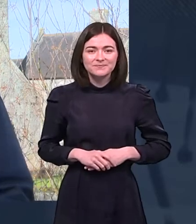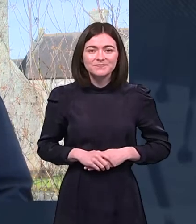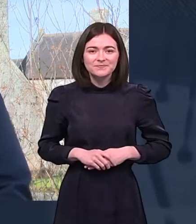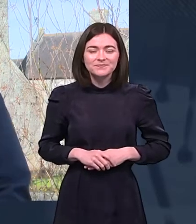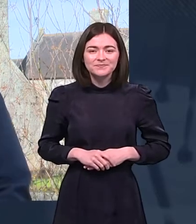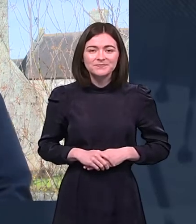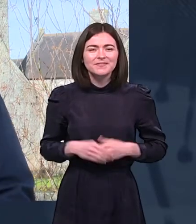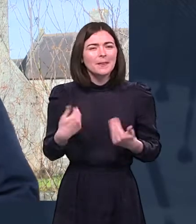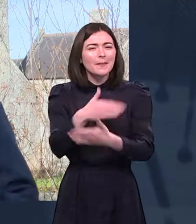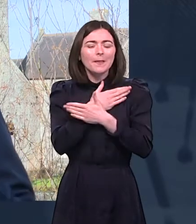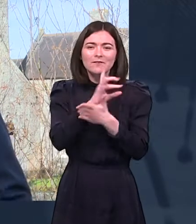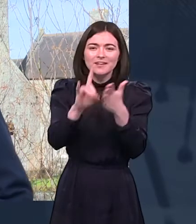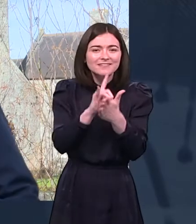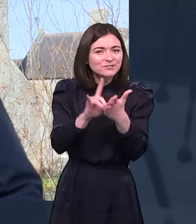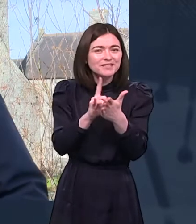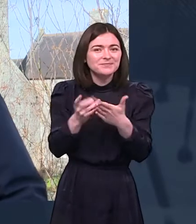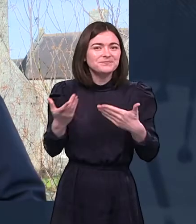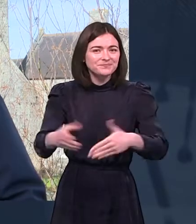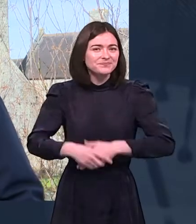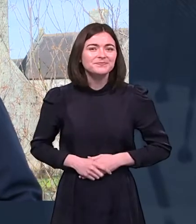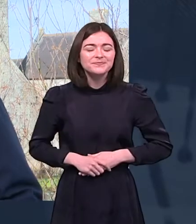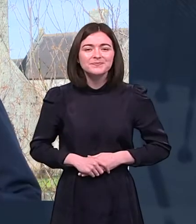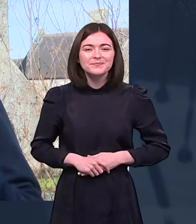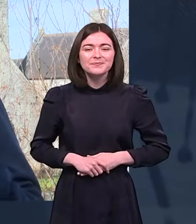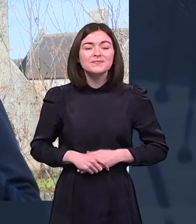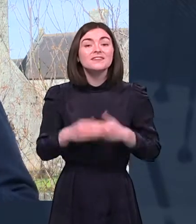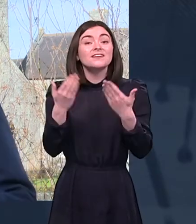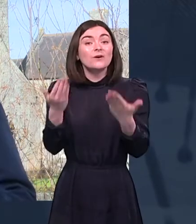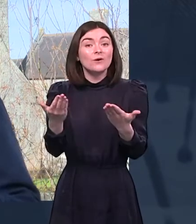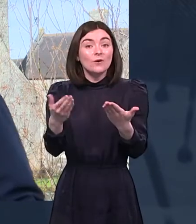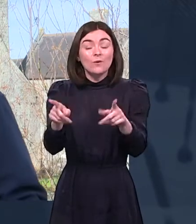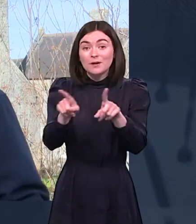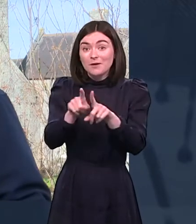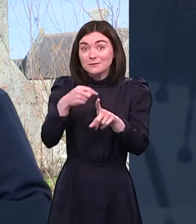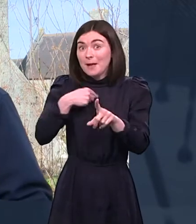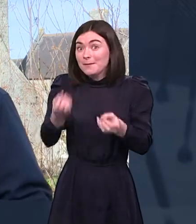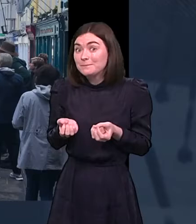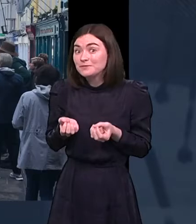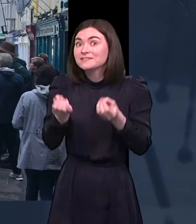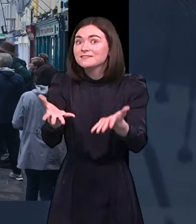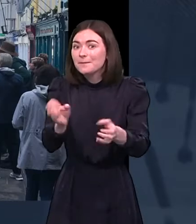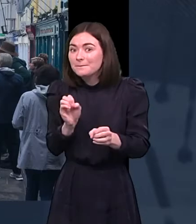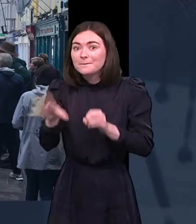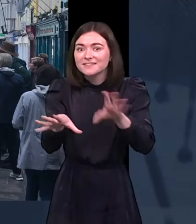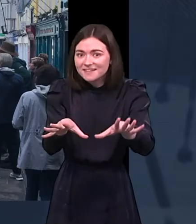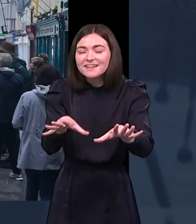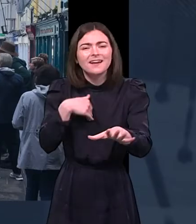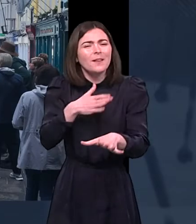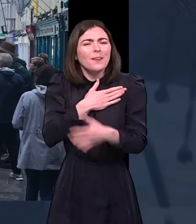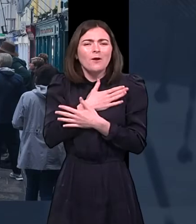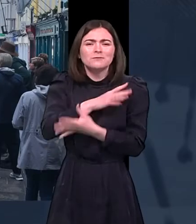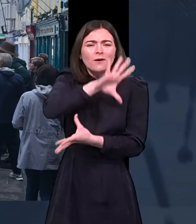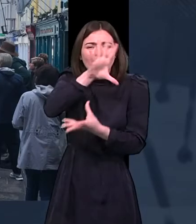a lover of history. Whew, could have been a lot of trouble there. Oh, and I'm also a magician, and I love to combine all my